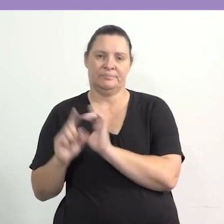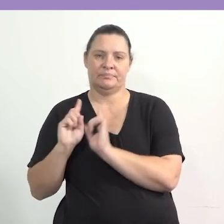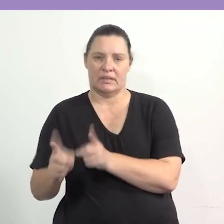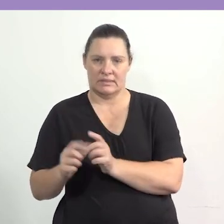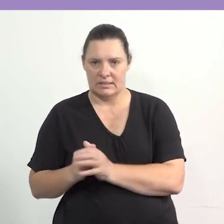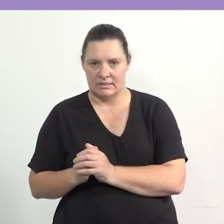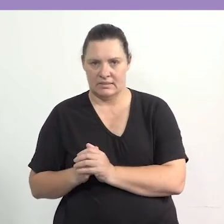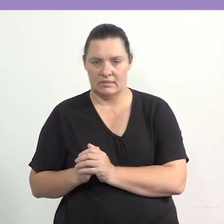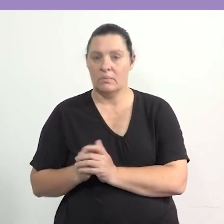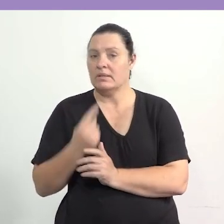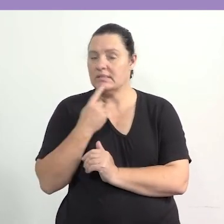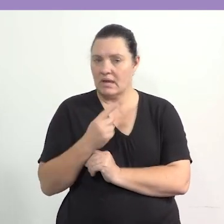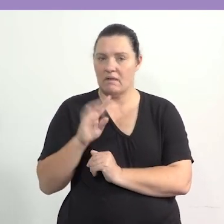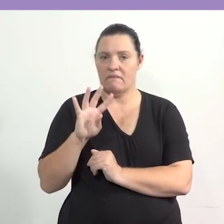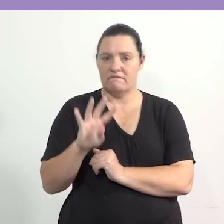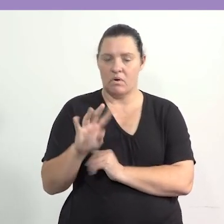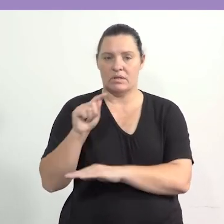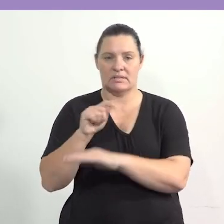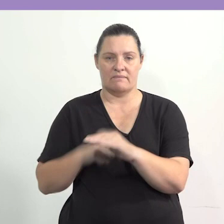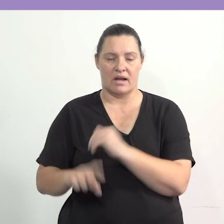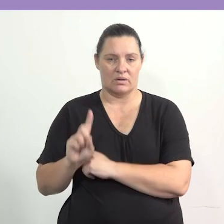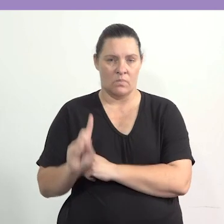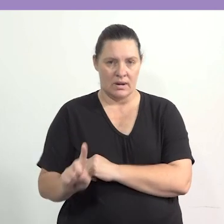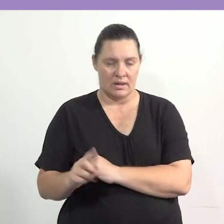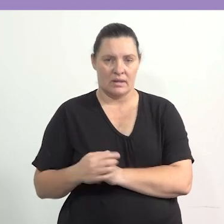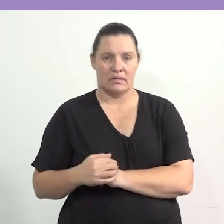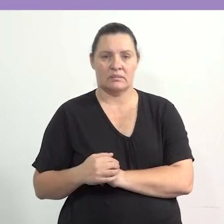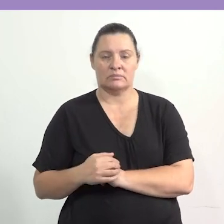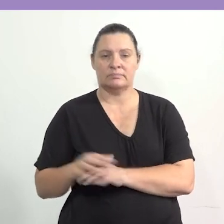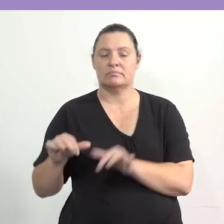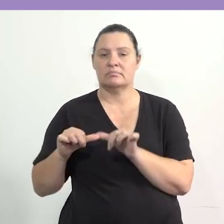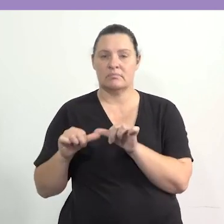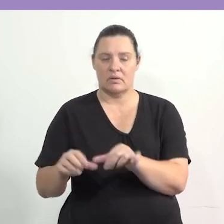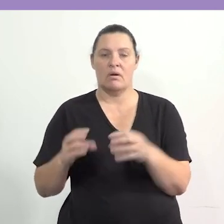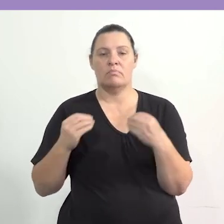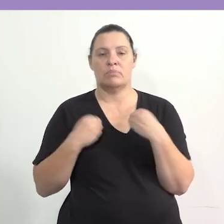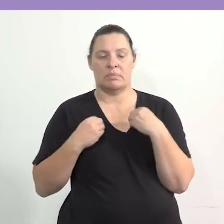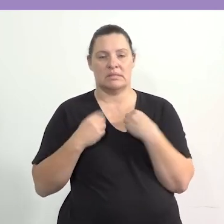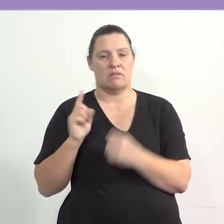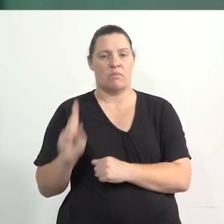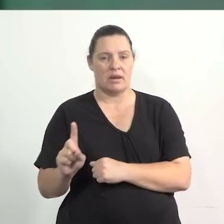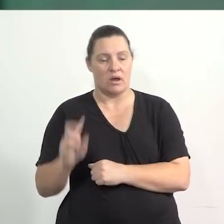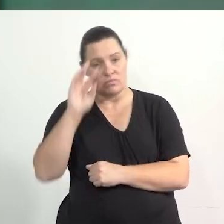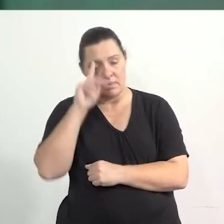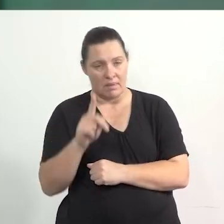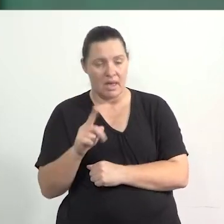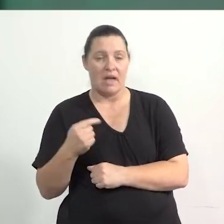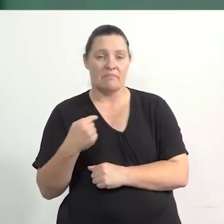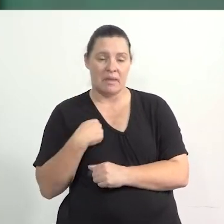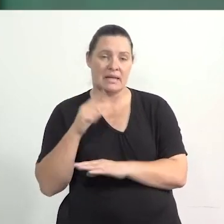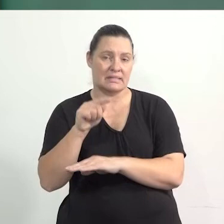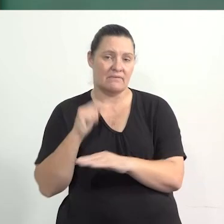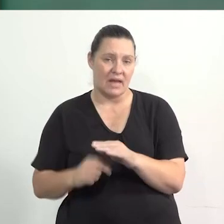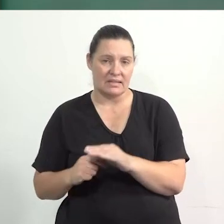negative answer. Then we say 4 divided by 1. This goes on to the properties of 1. Do you remember? If I